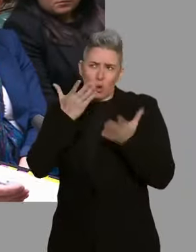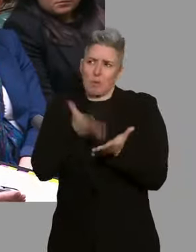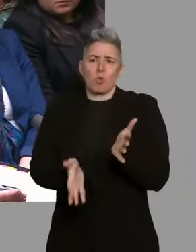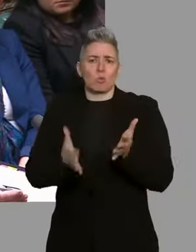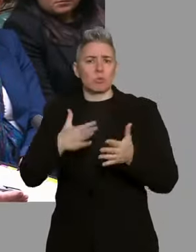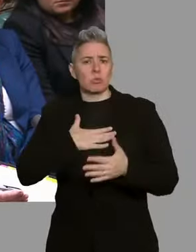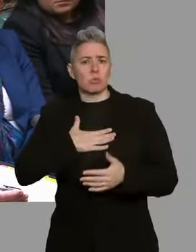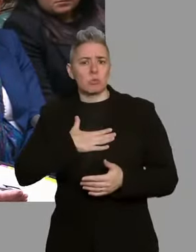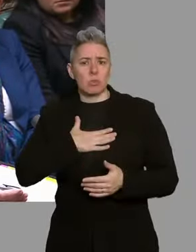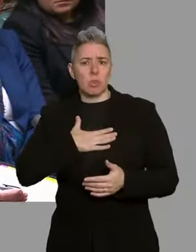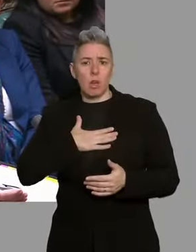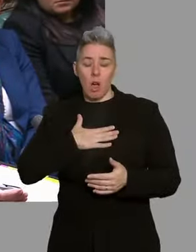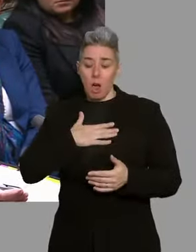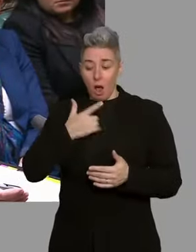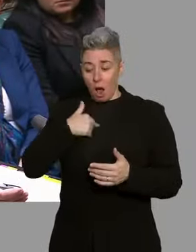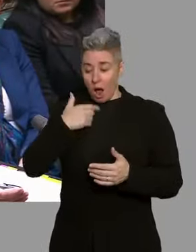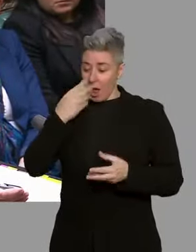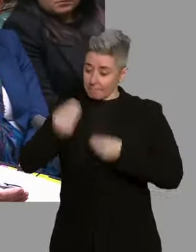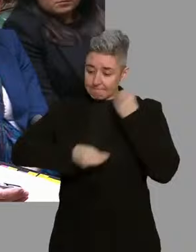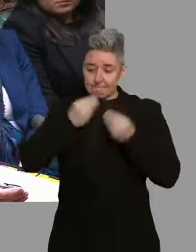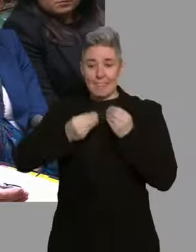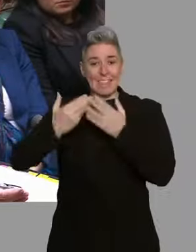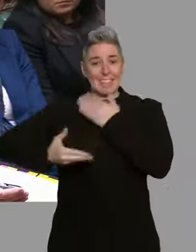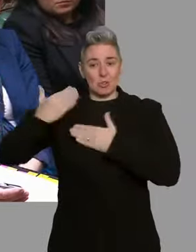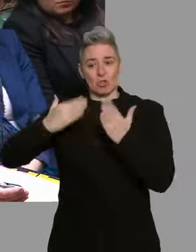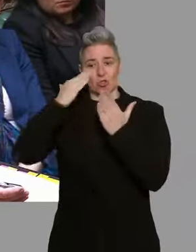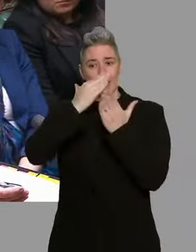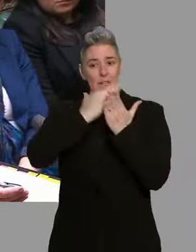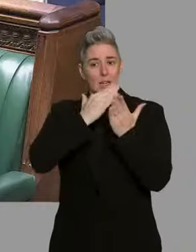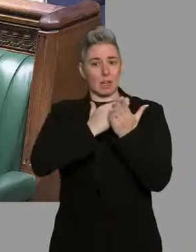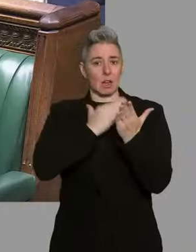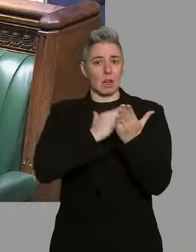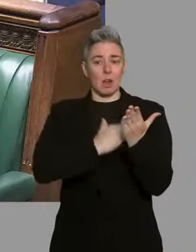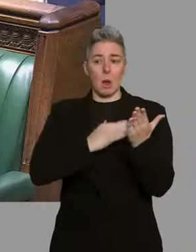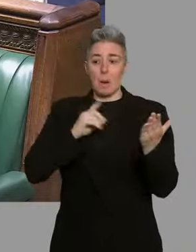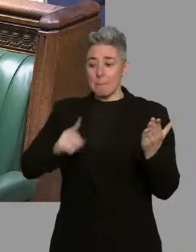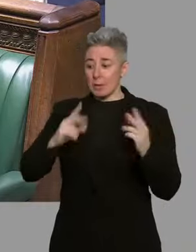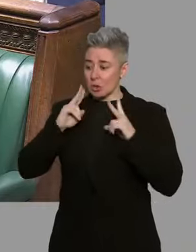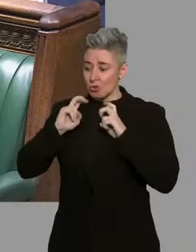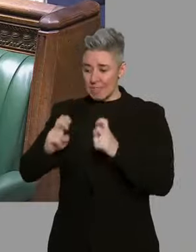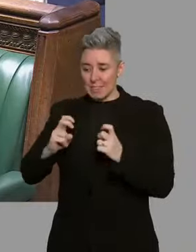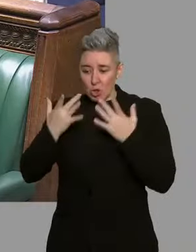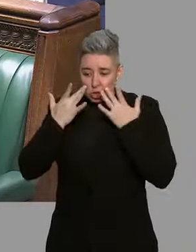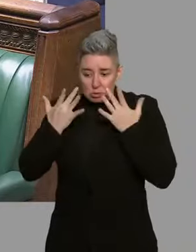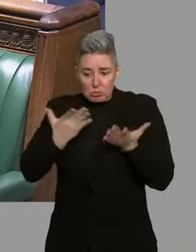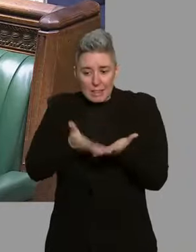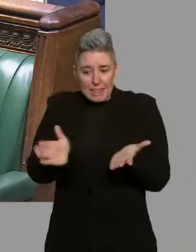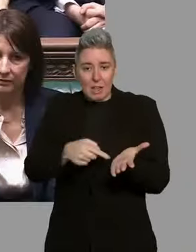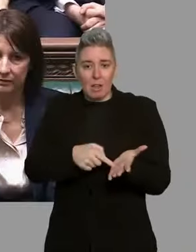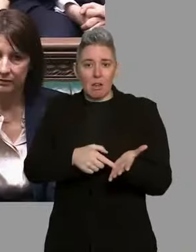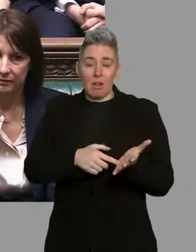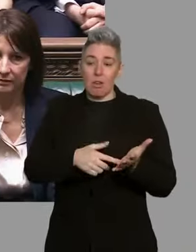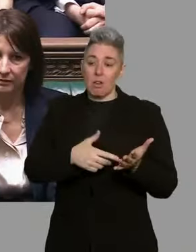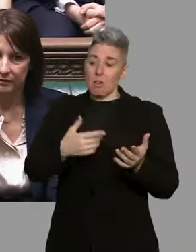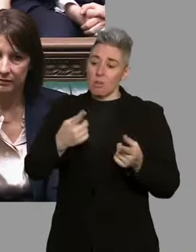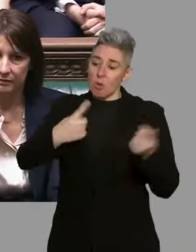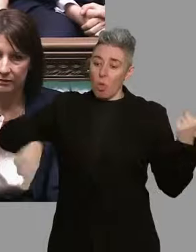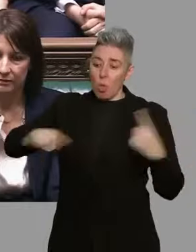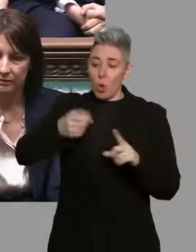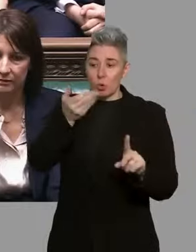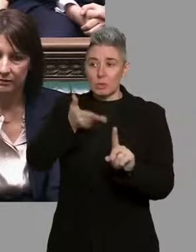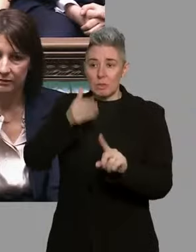but the research is clear that 90% of those impacted did know about the change. And in